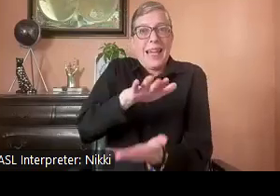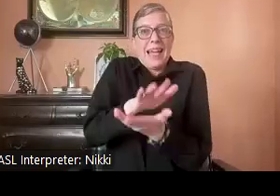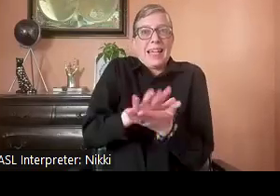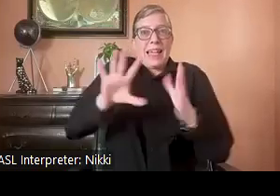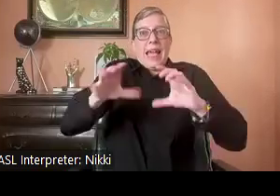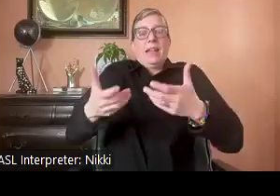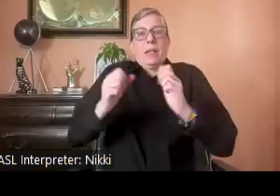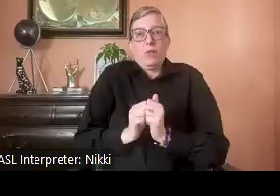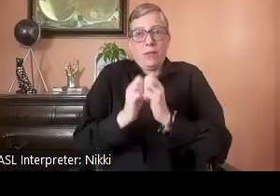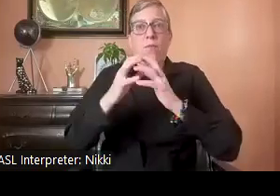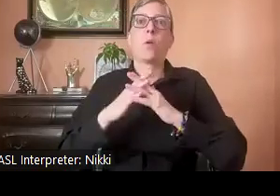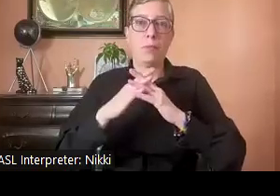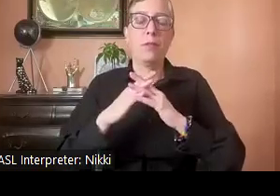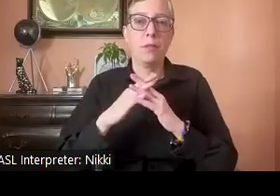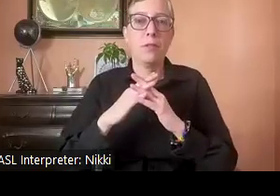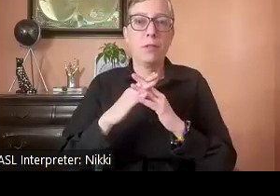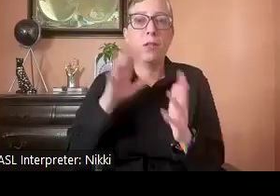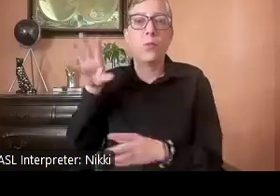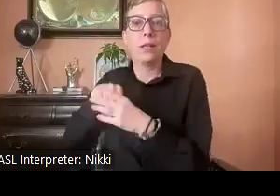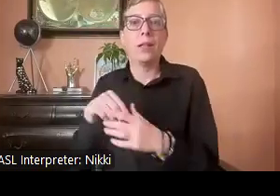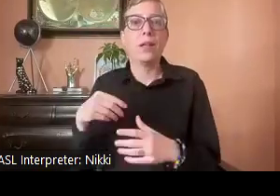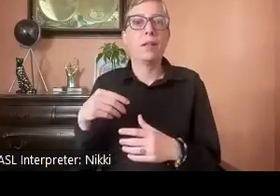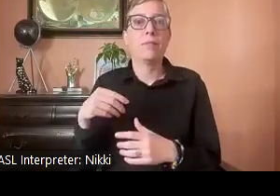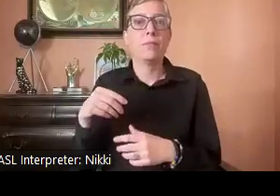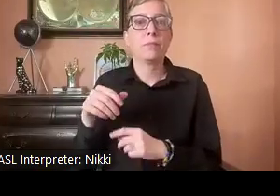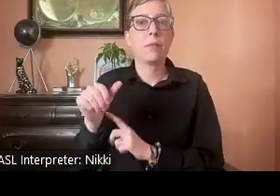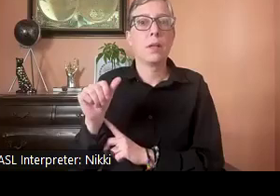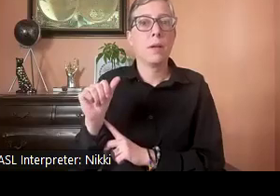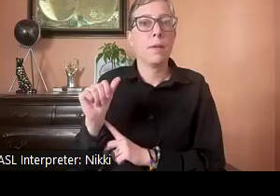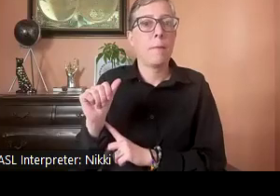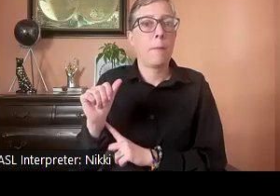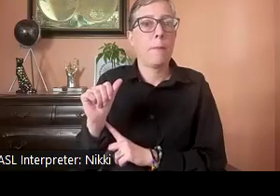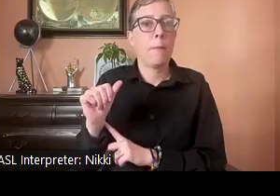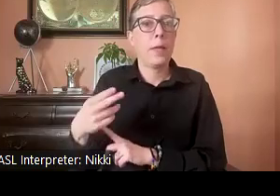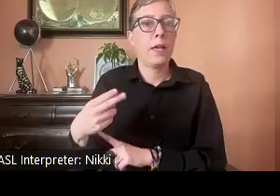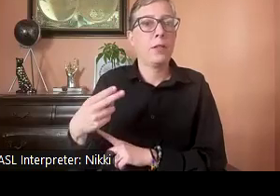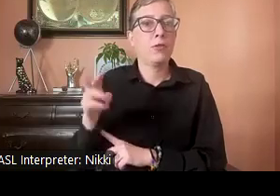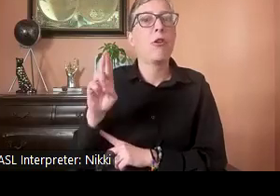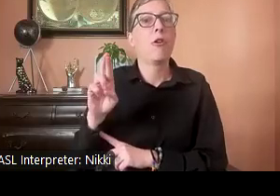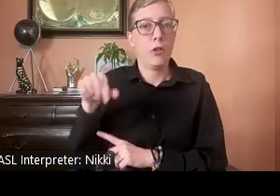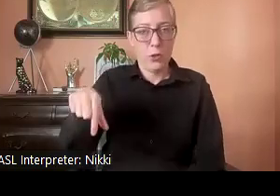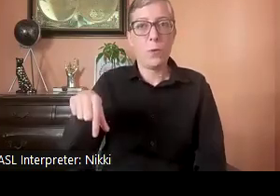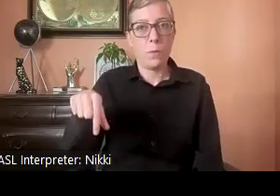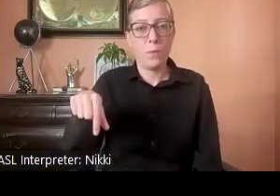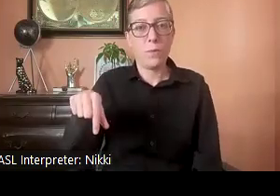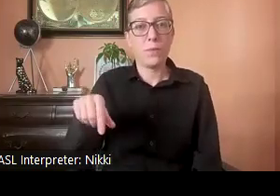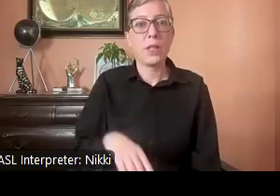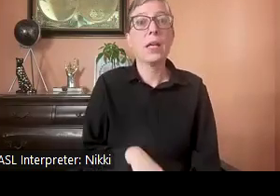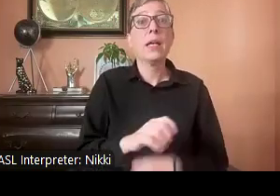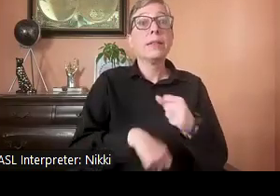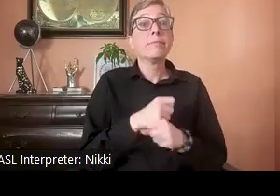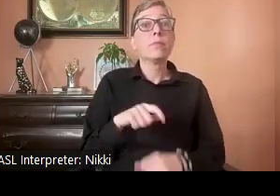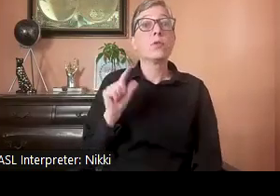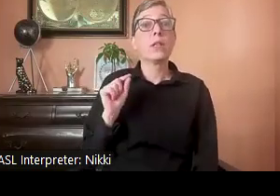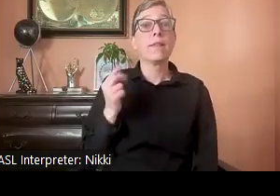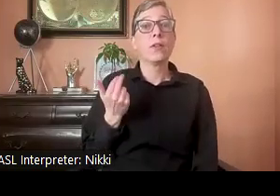health as part of AHRQ. And 2013, we finally have the lexicon for behavioral health